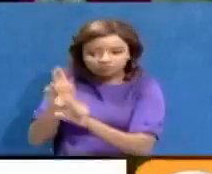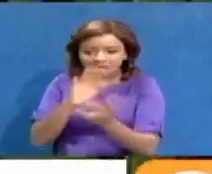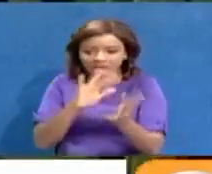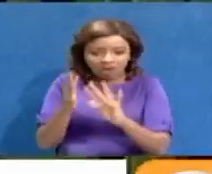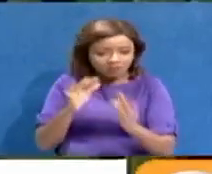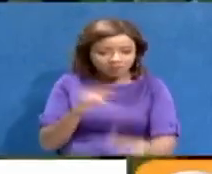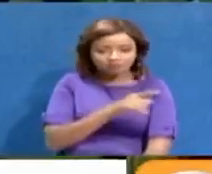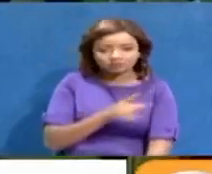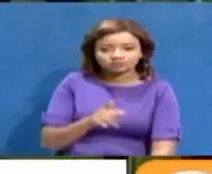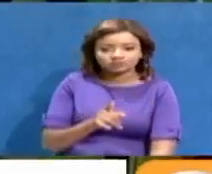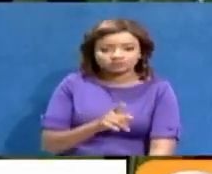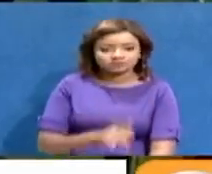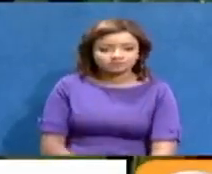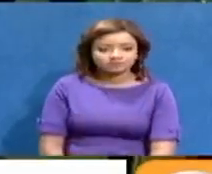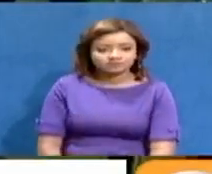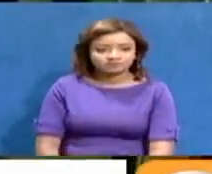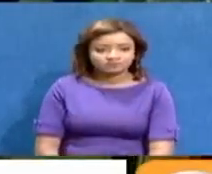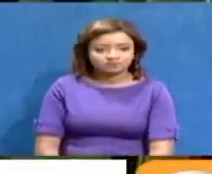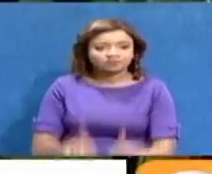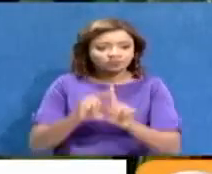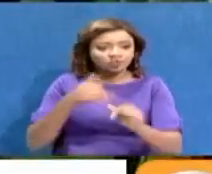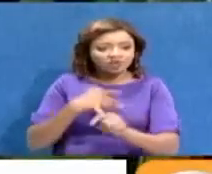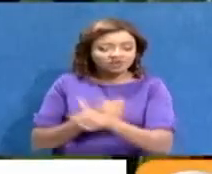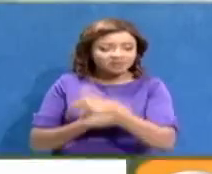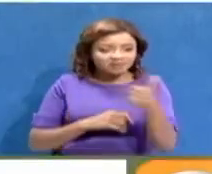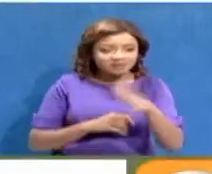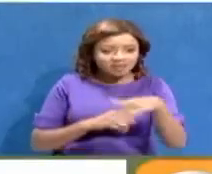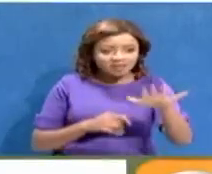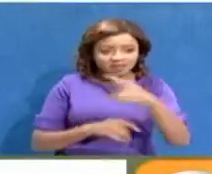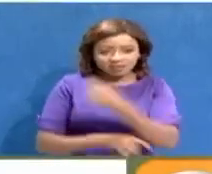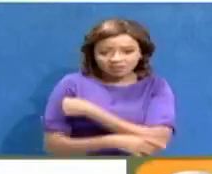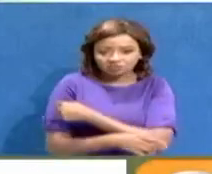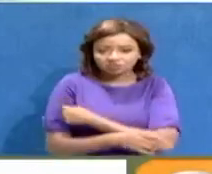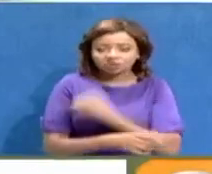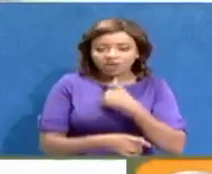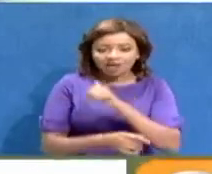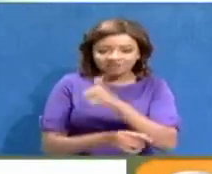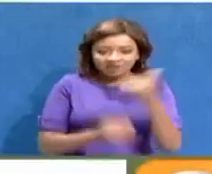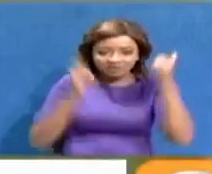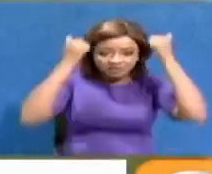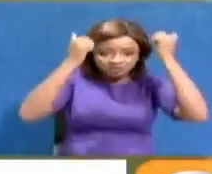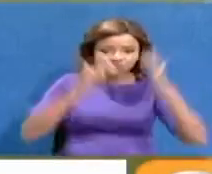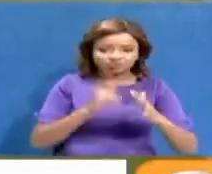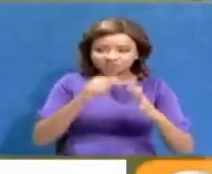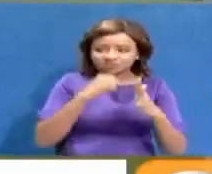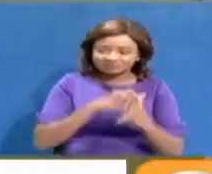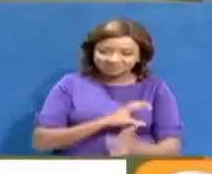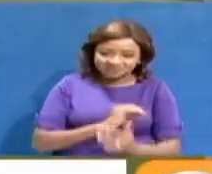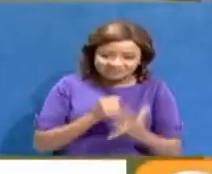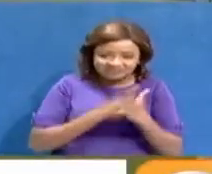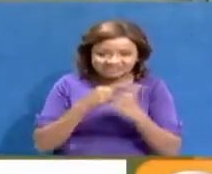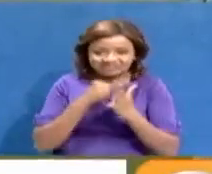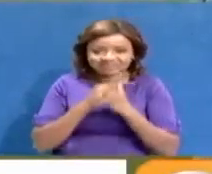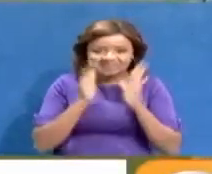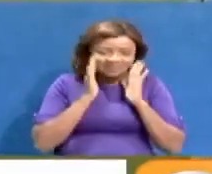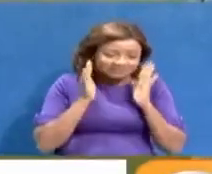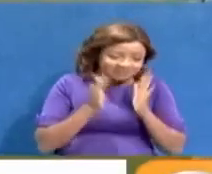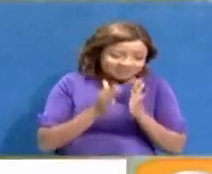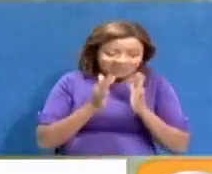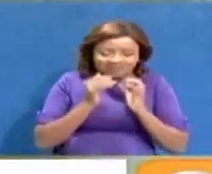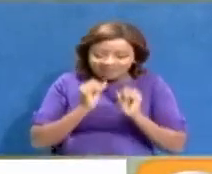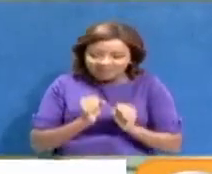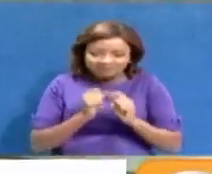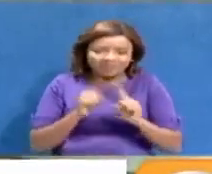exams. In another section of the hospital, another candidate struggles to concentrate. It is clear